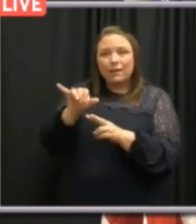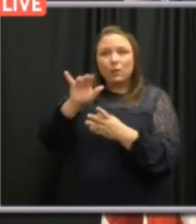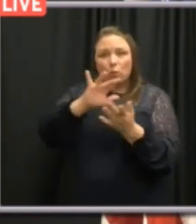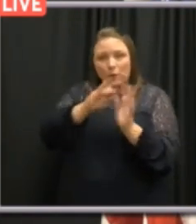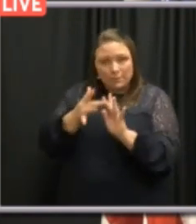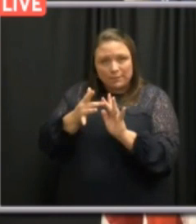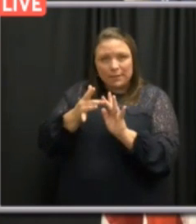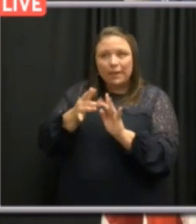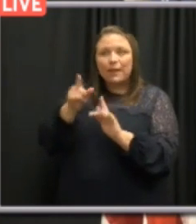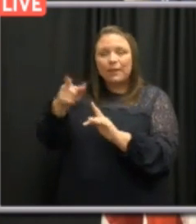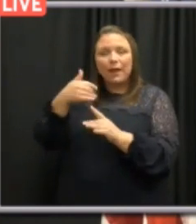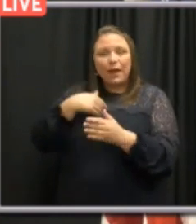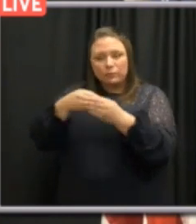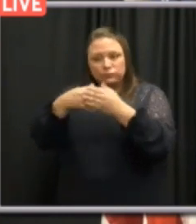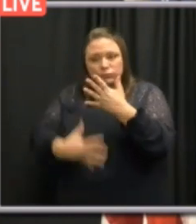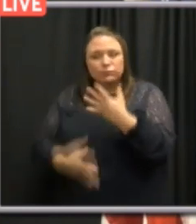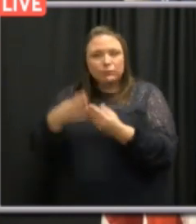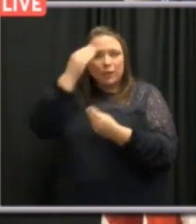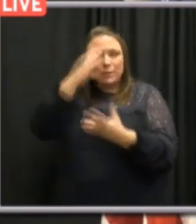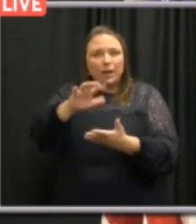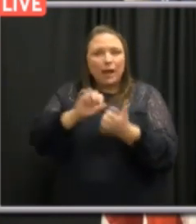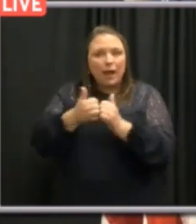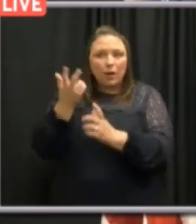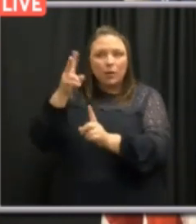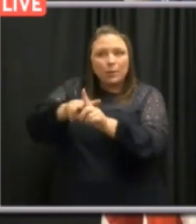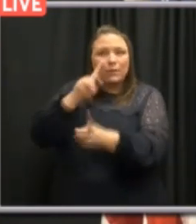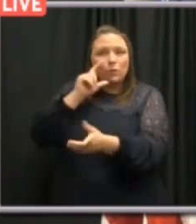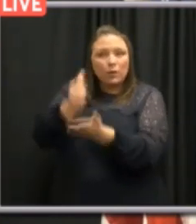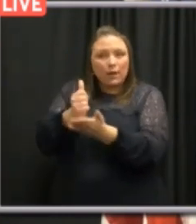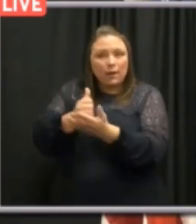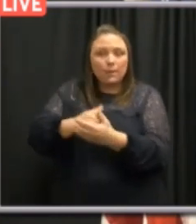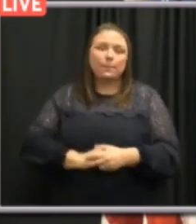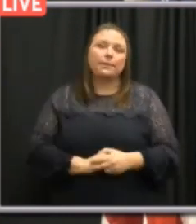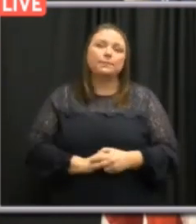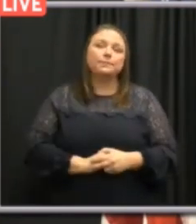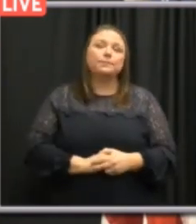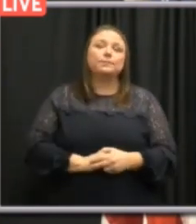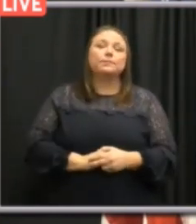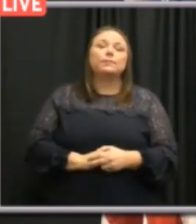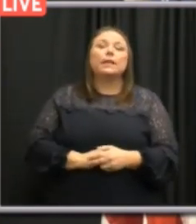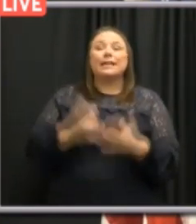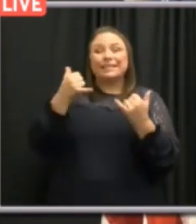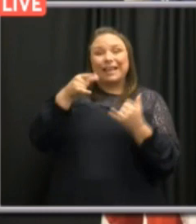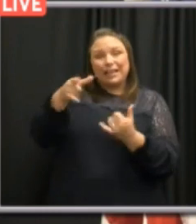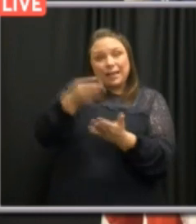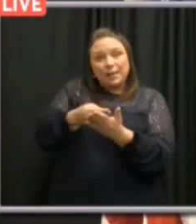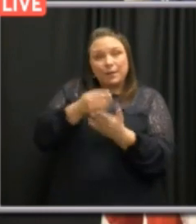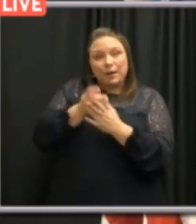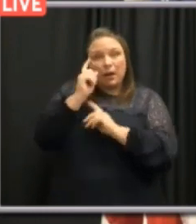NashvilleResponseFund.com to get information on where you can get help. To date, the Response Fund has